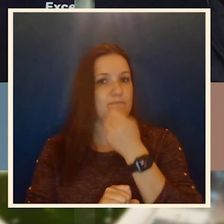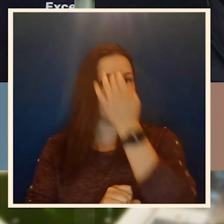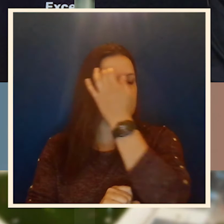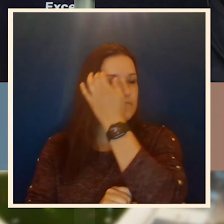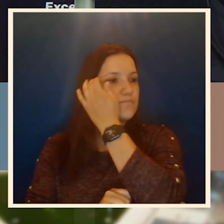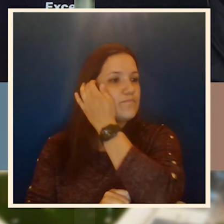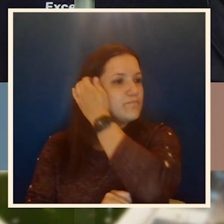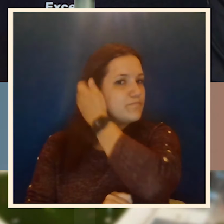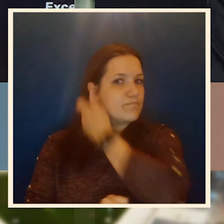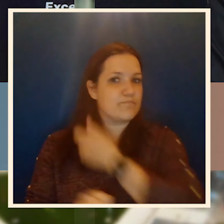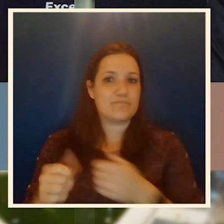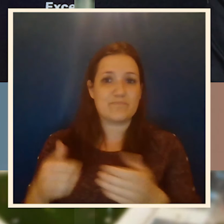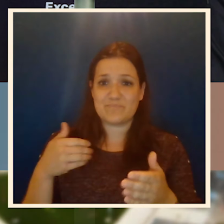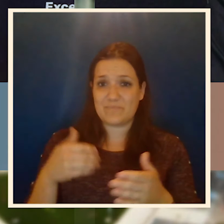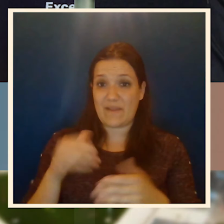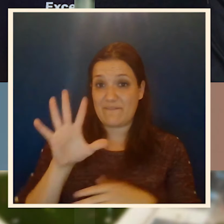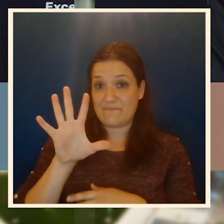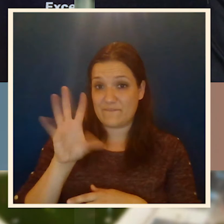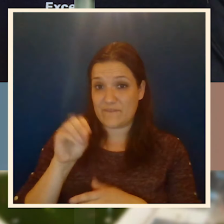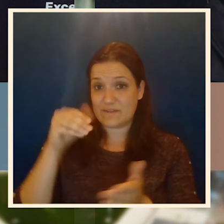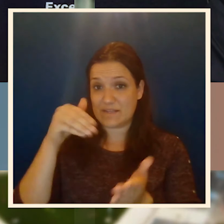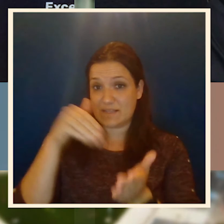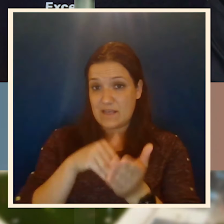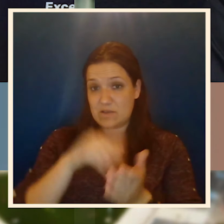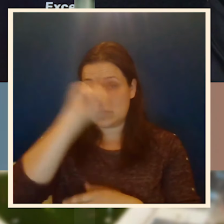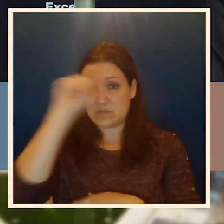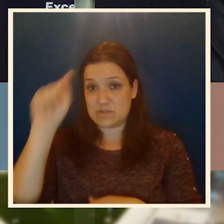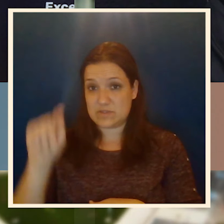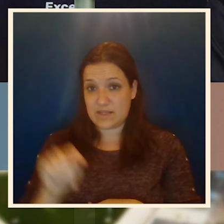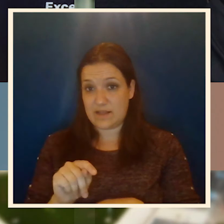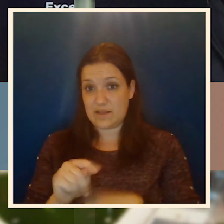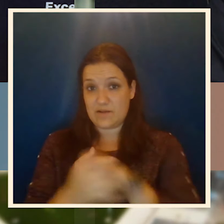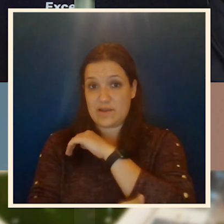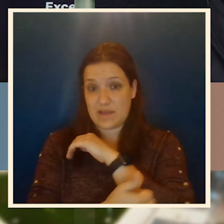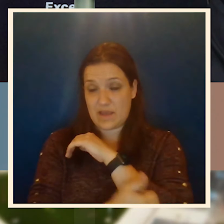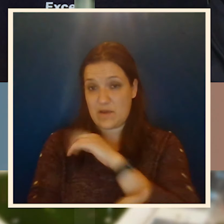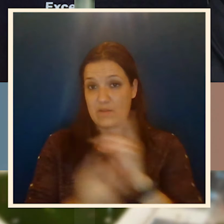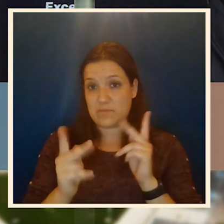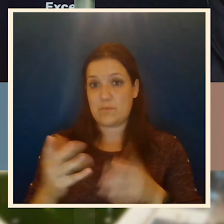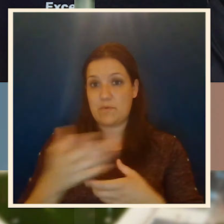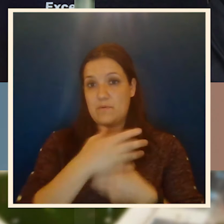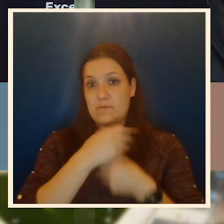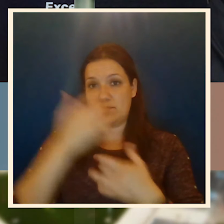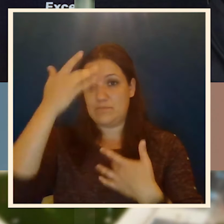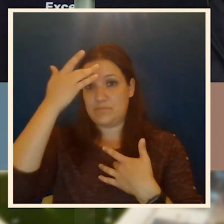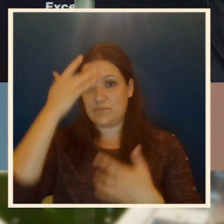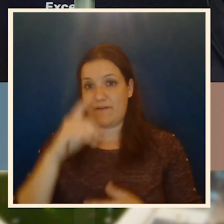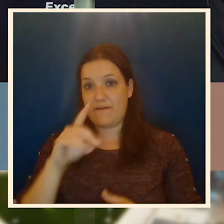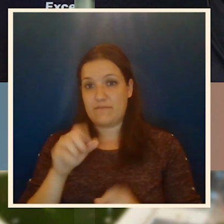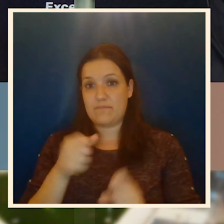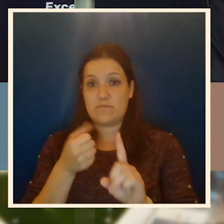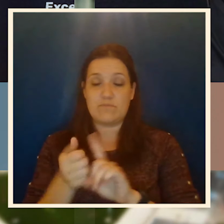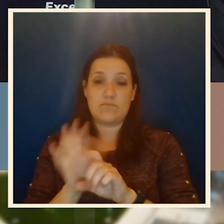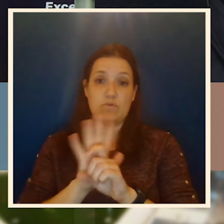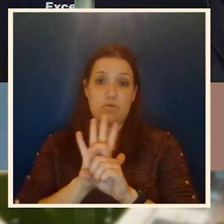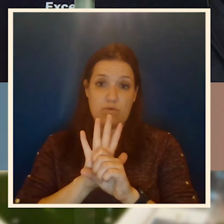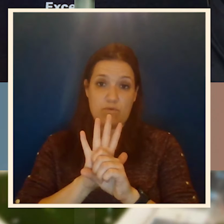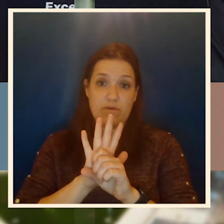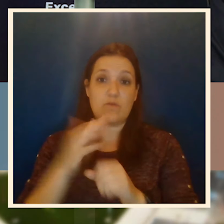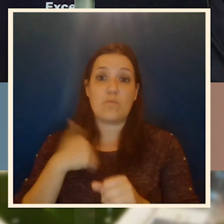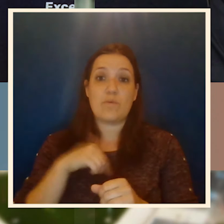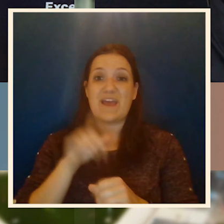than lots of other places in the state. So just shy of 50,000 Tulare County residents have